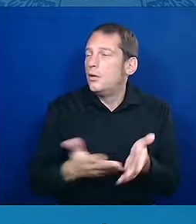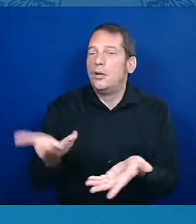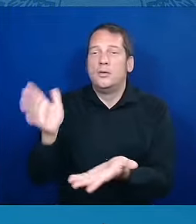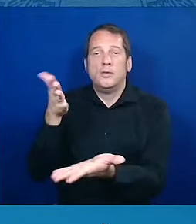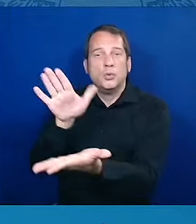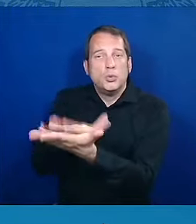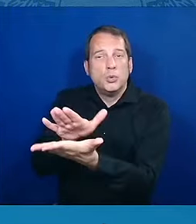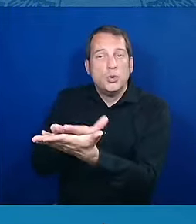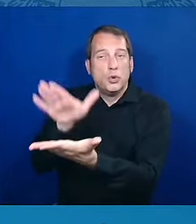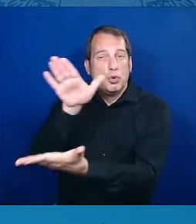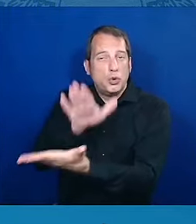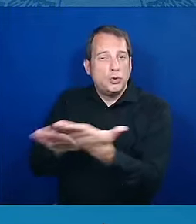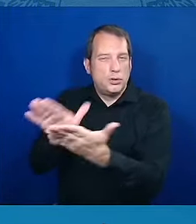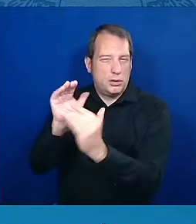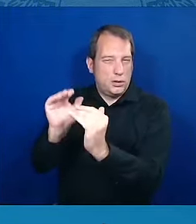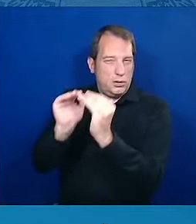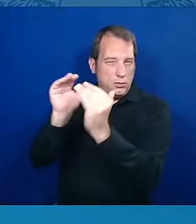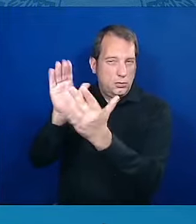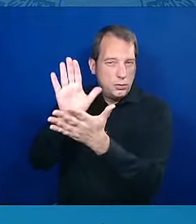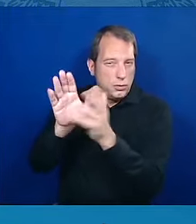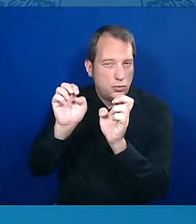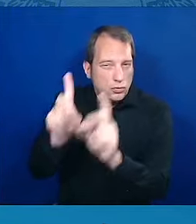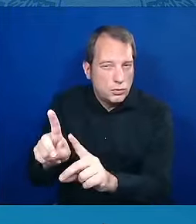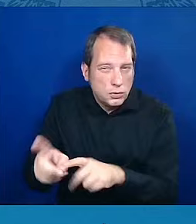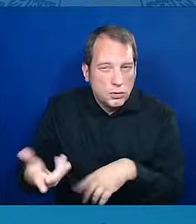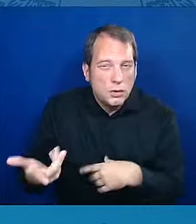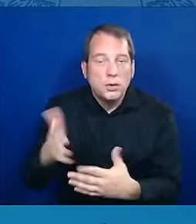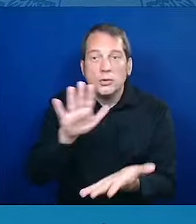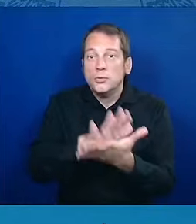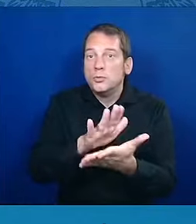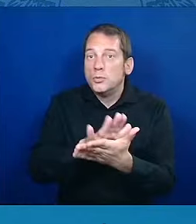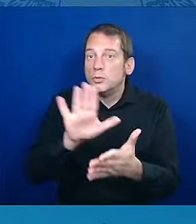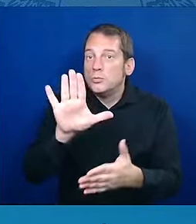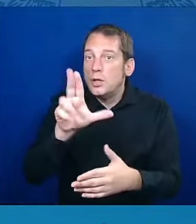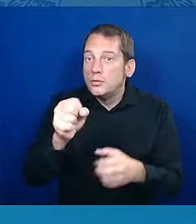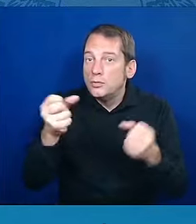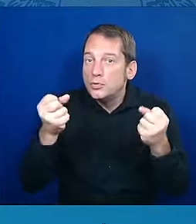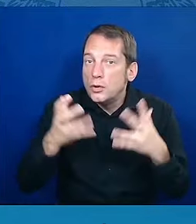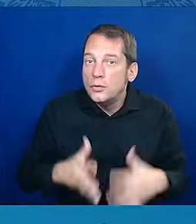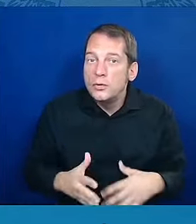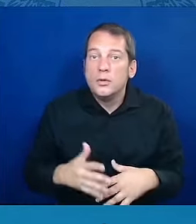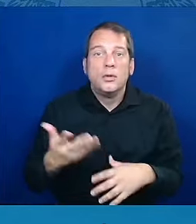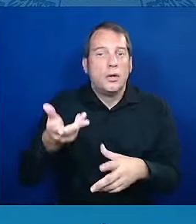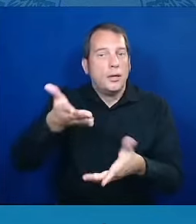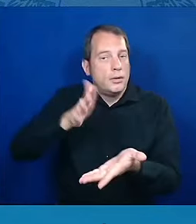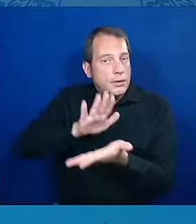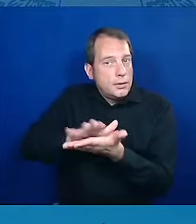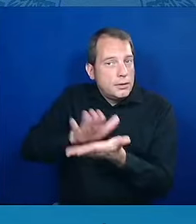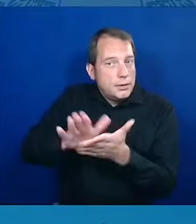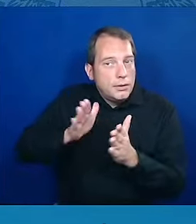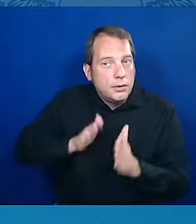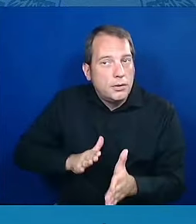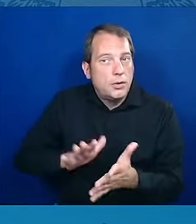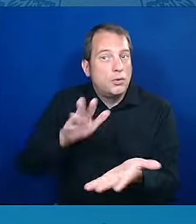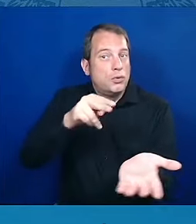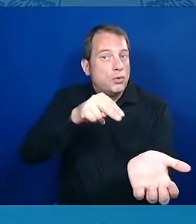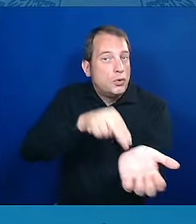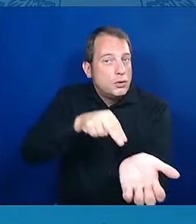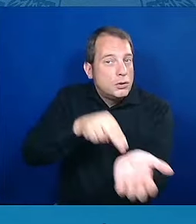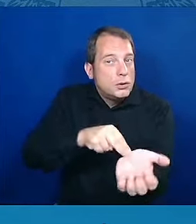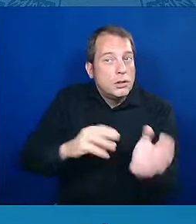the school nurses and our teachers, you all do God's work educating our children, the